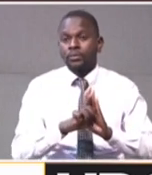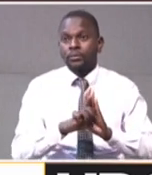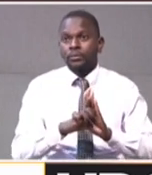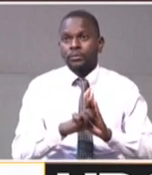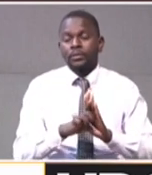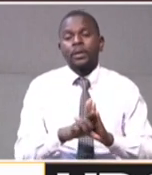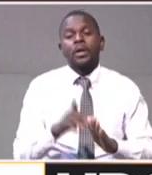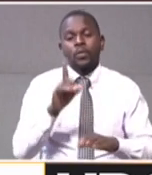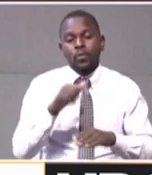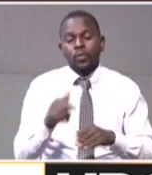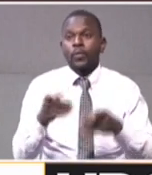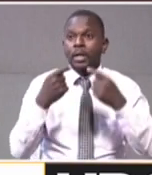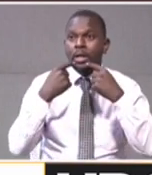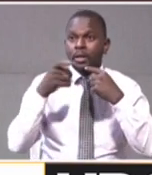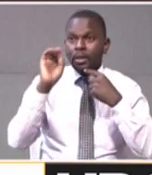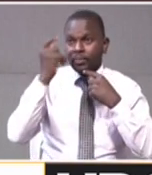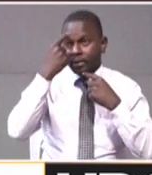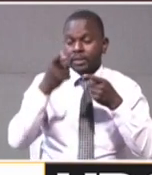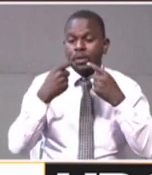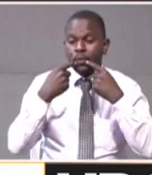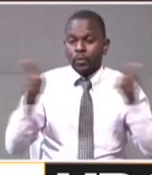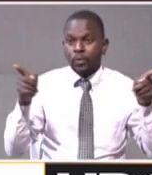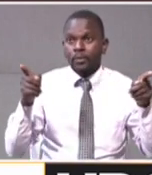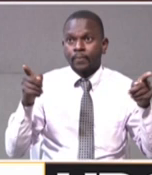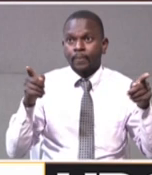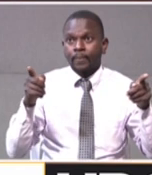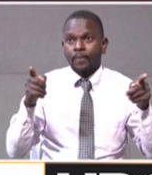that when the government